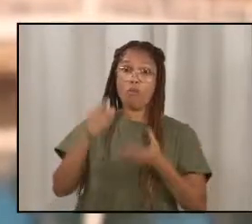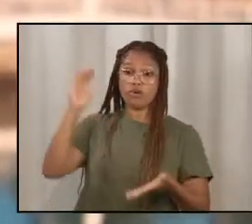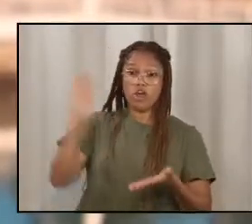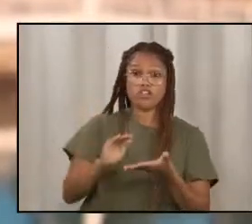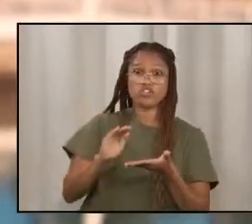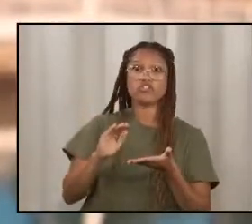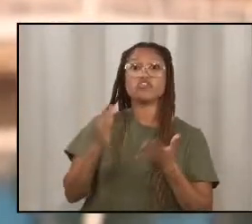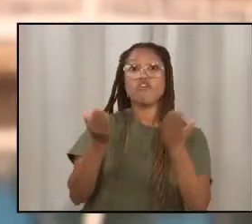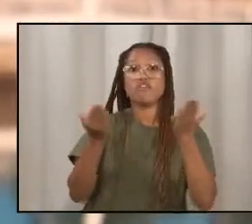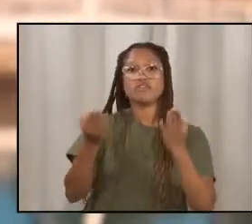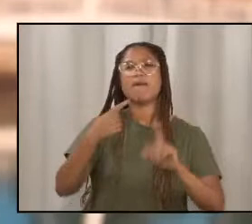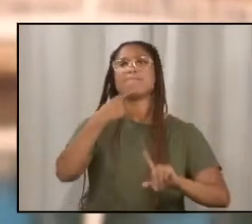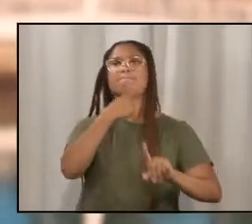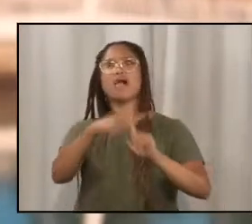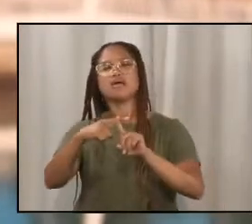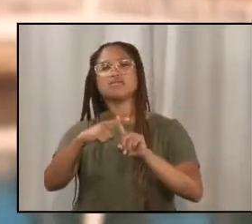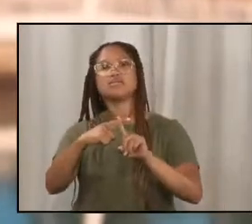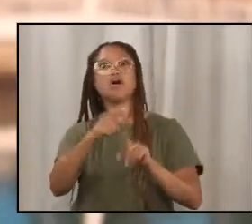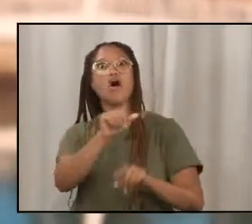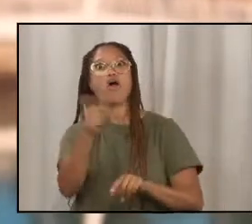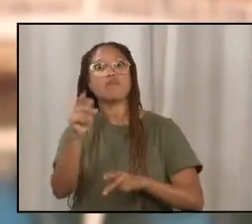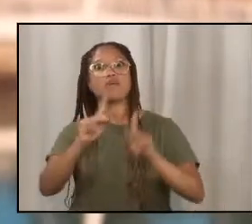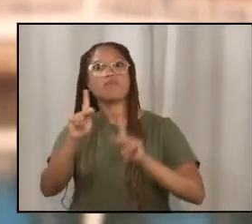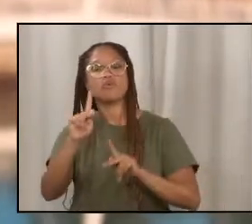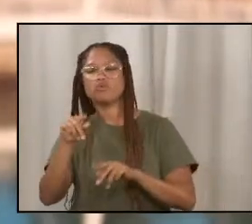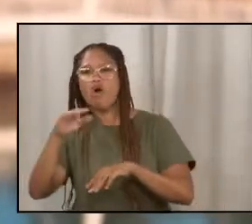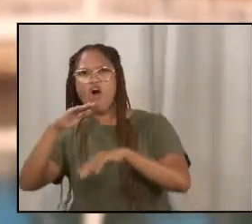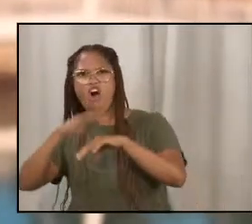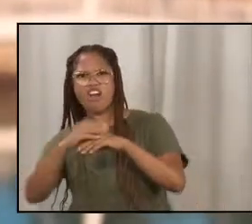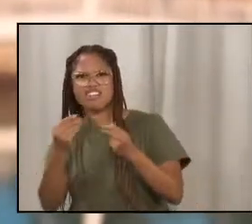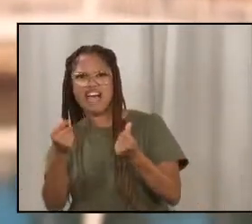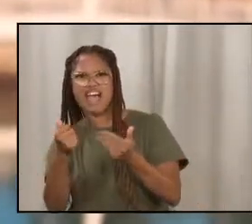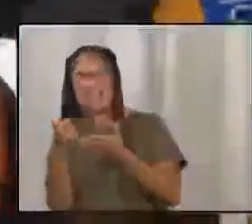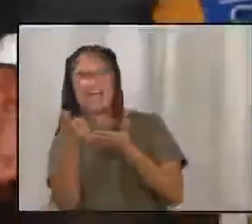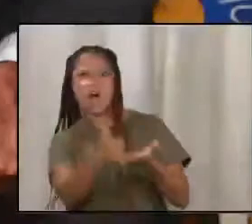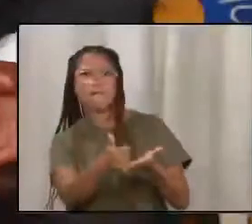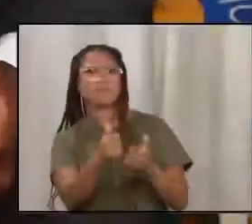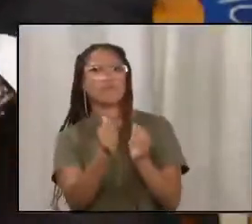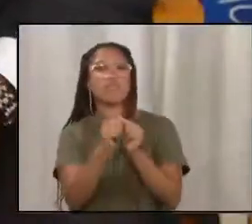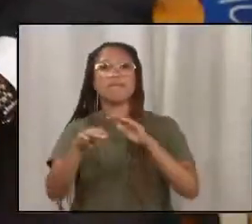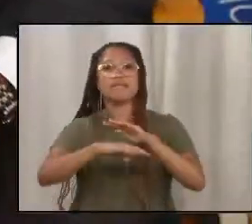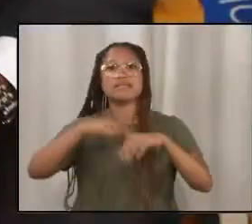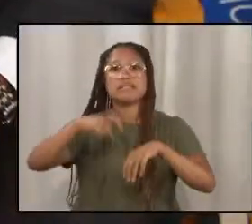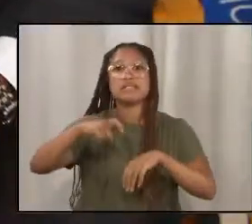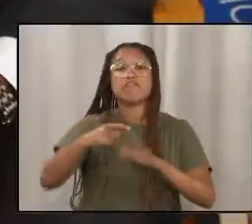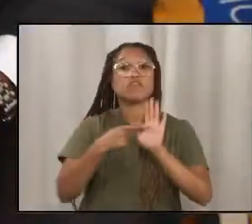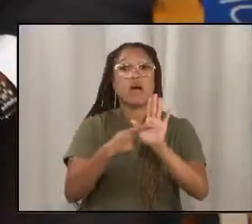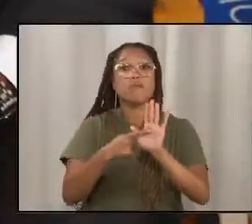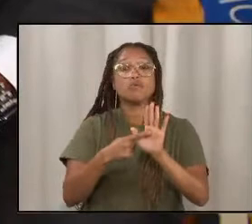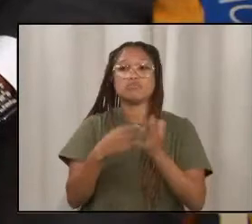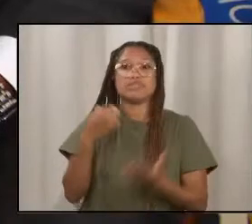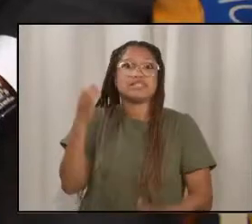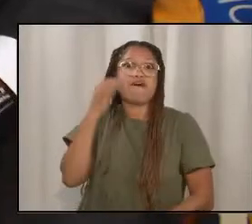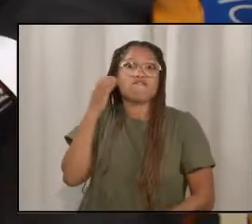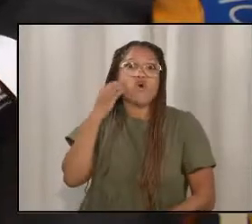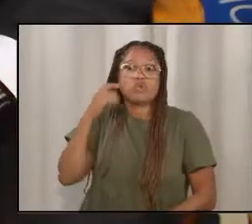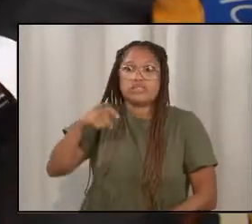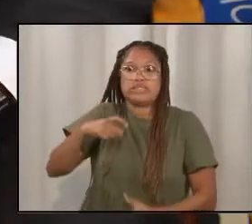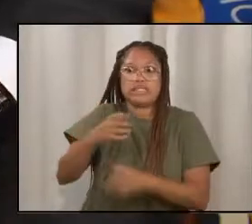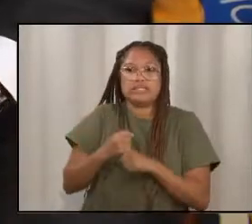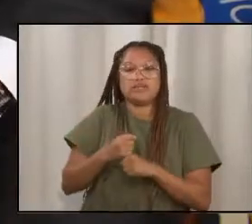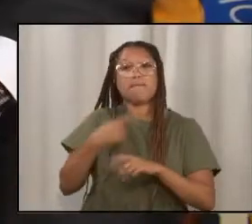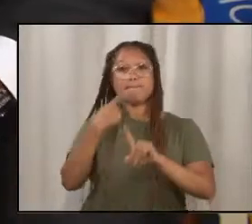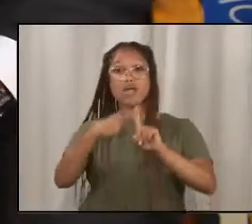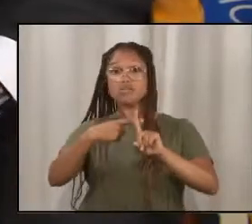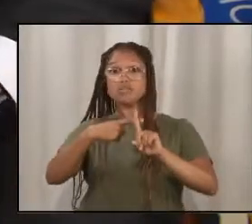have on-site providers that help with just basic needs such as obtaining a cell phone. It's important. Yeah, every month we